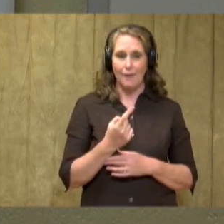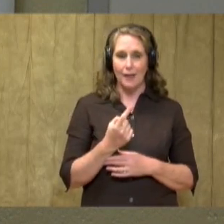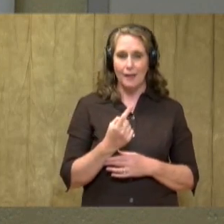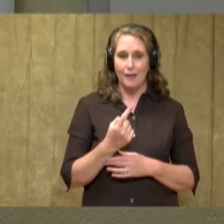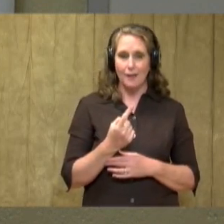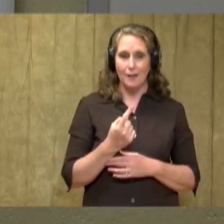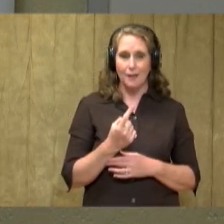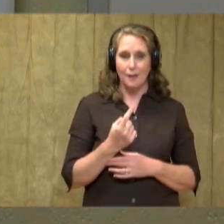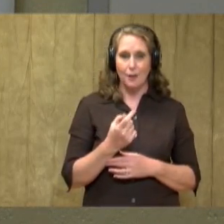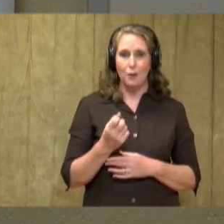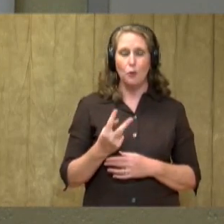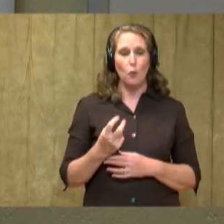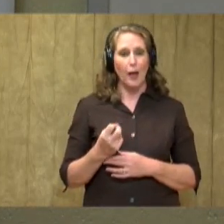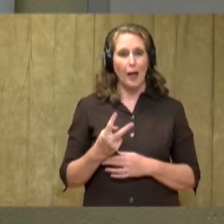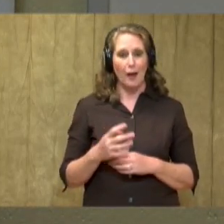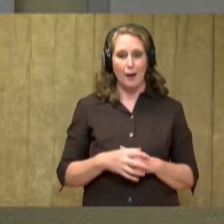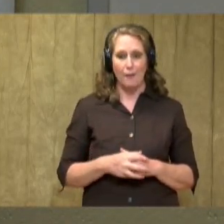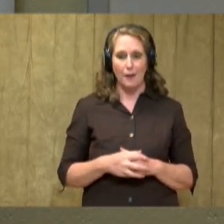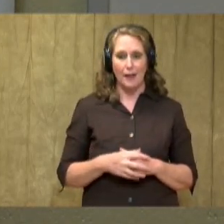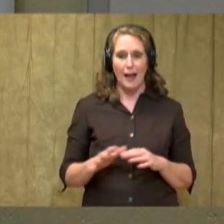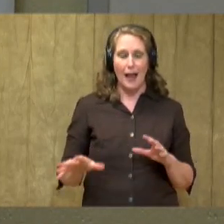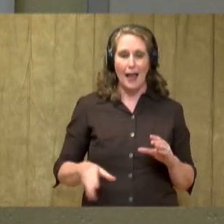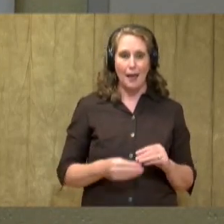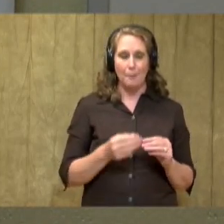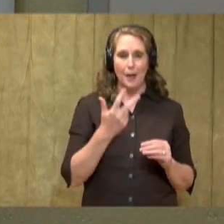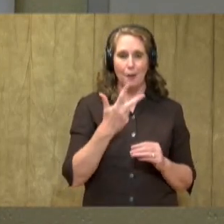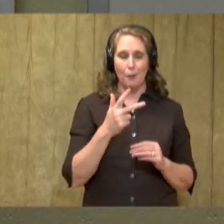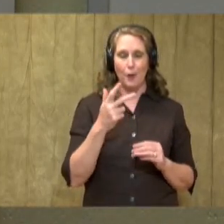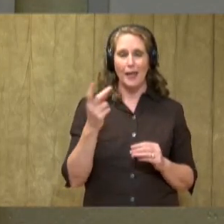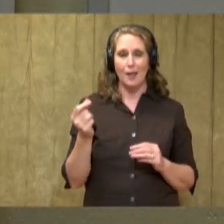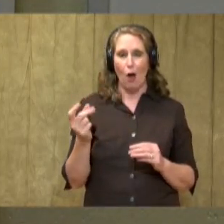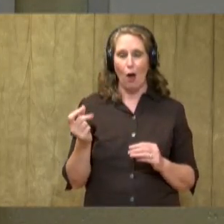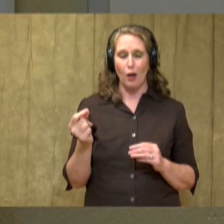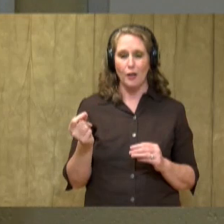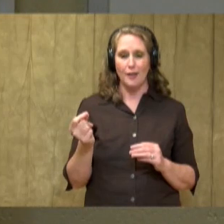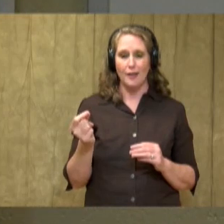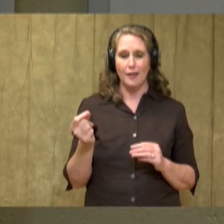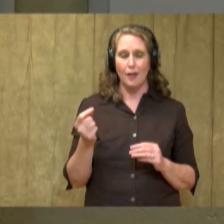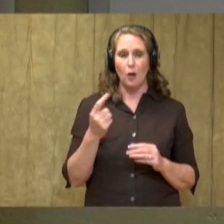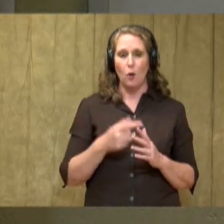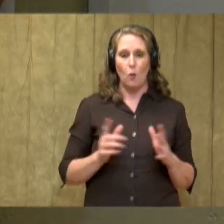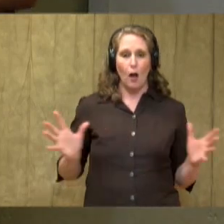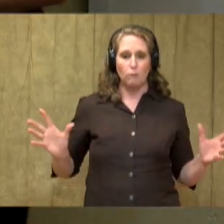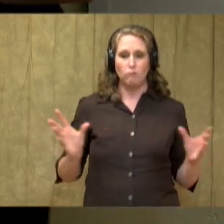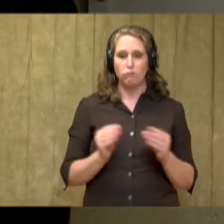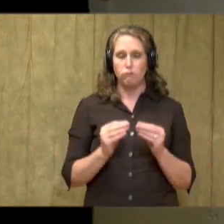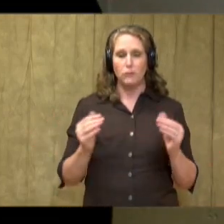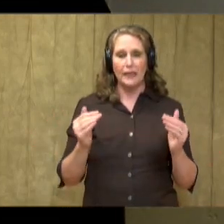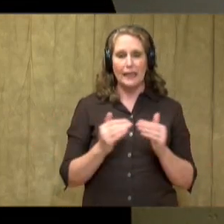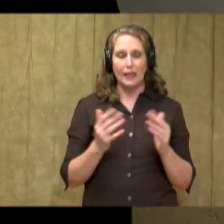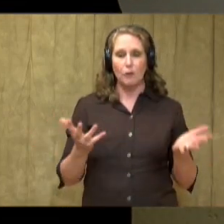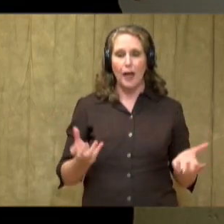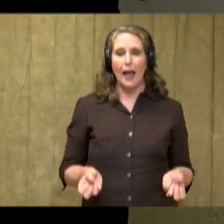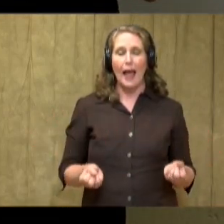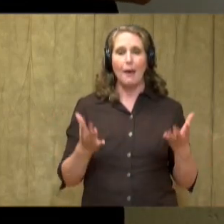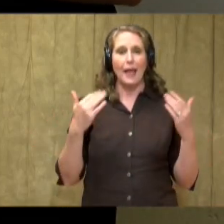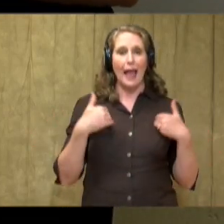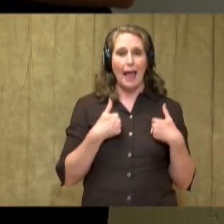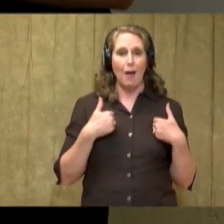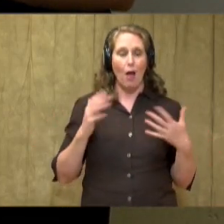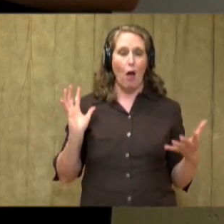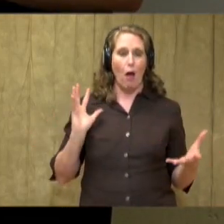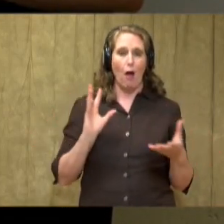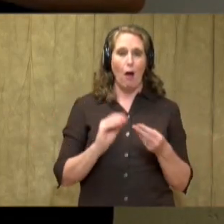11, 12. I added my 3 dogs. What was my total number? How many did she have